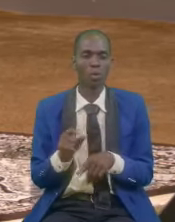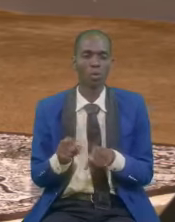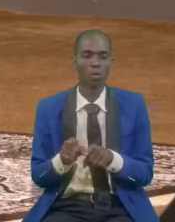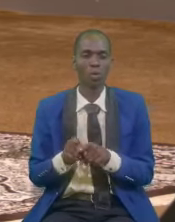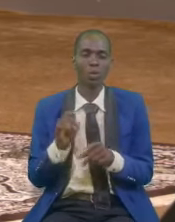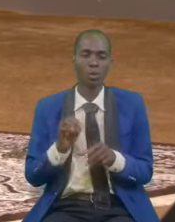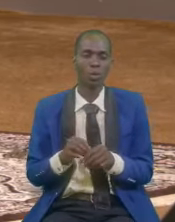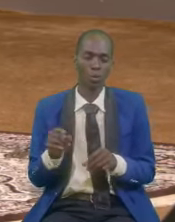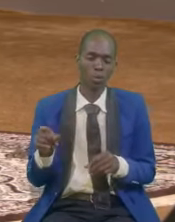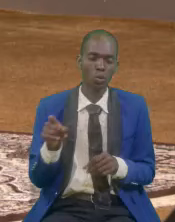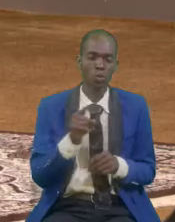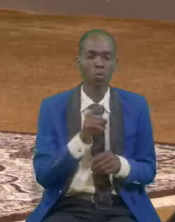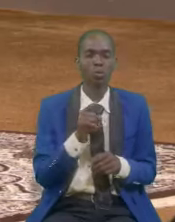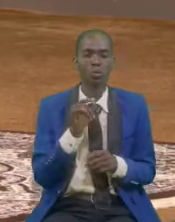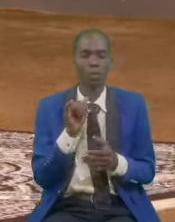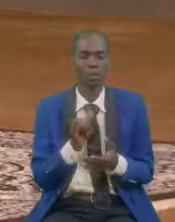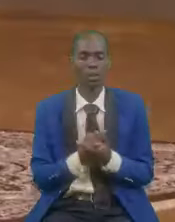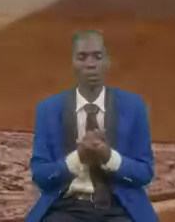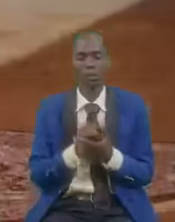also in you